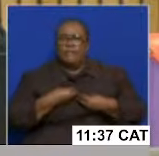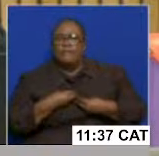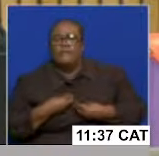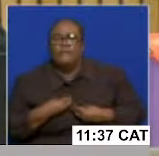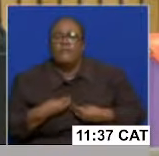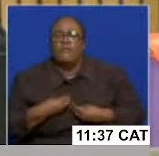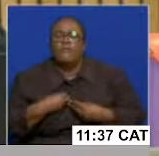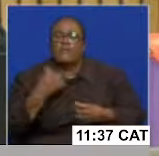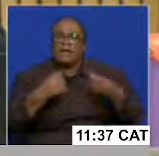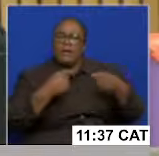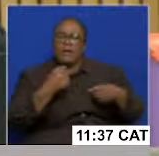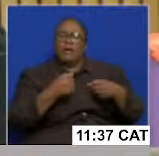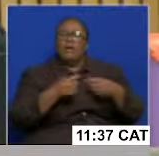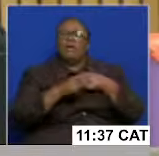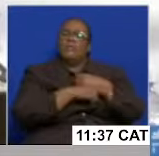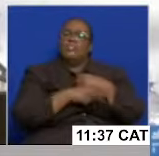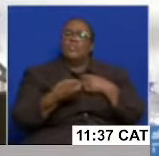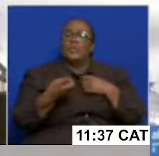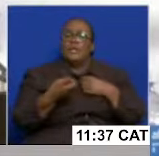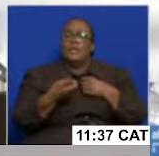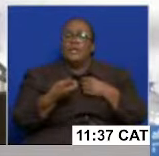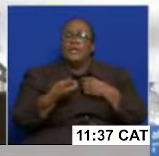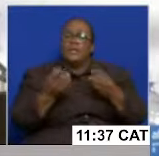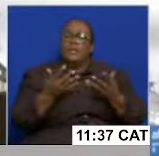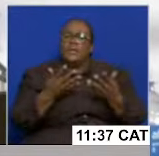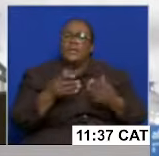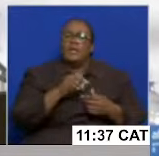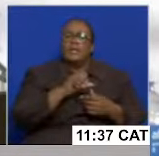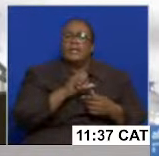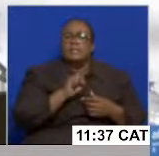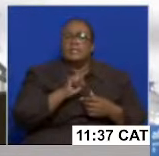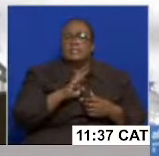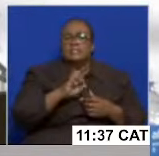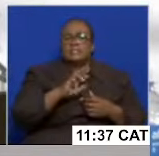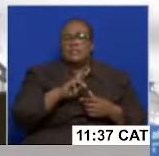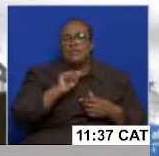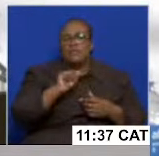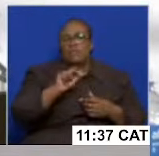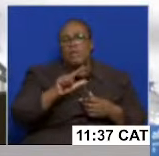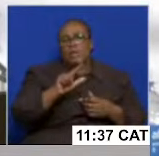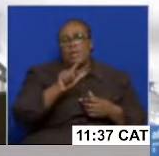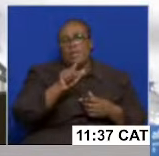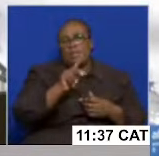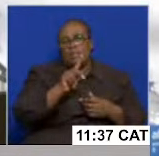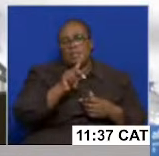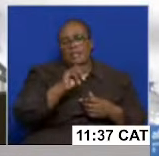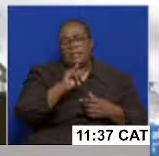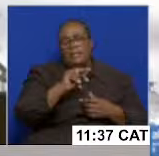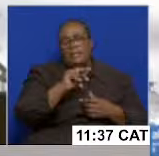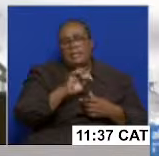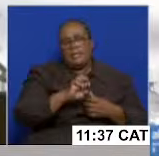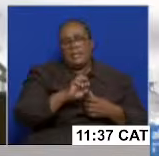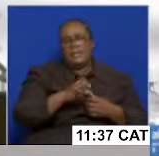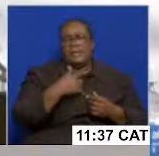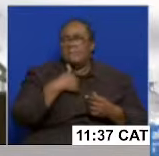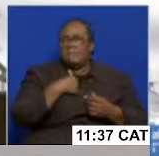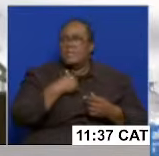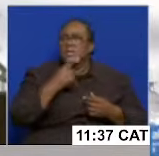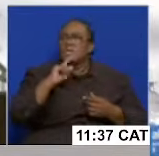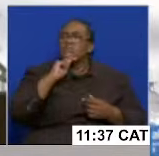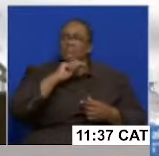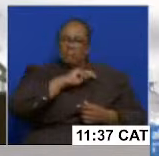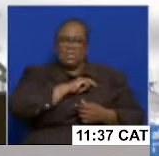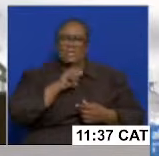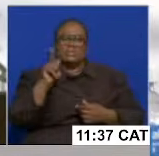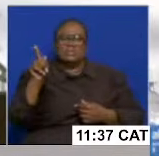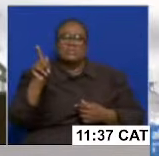in Geraldine. So I didn't have any doubts that he might give